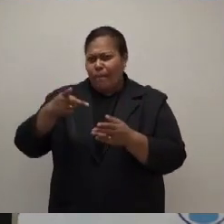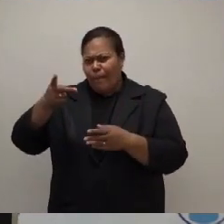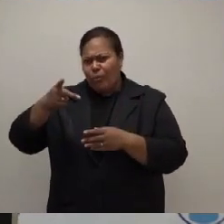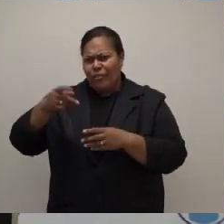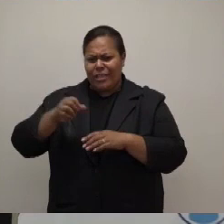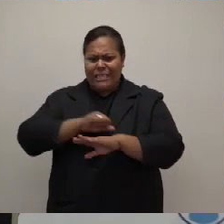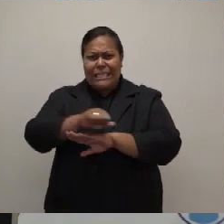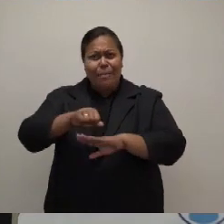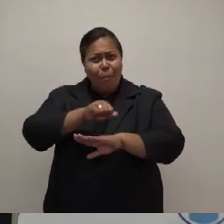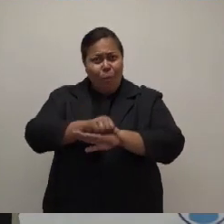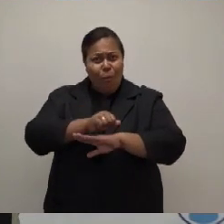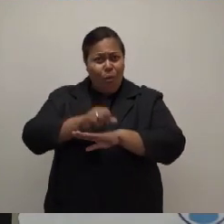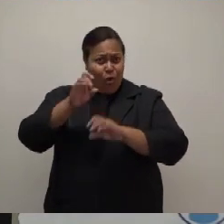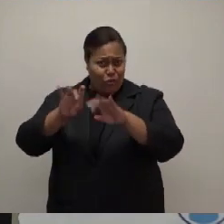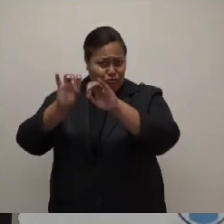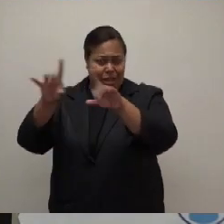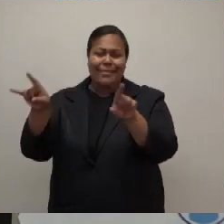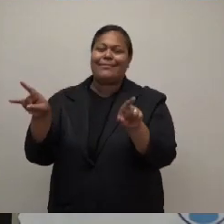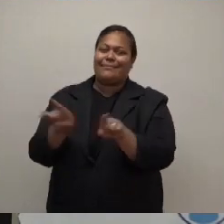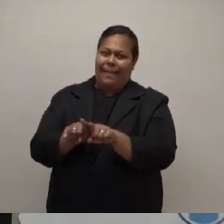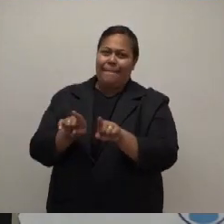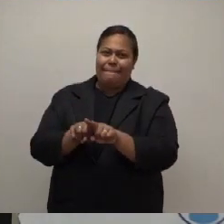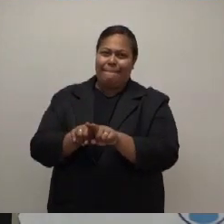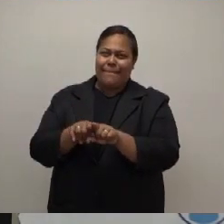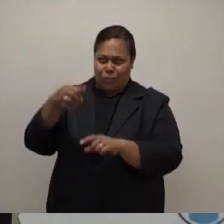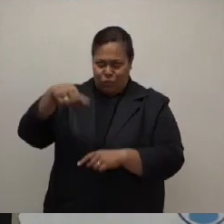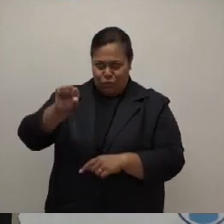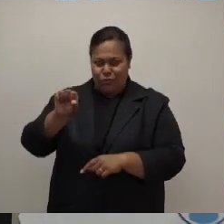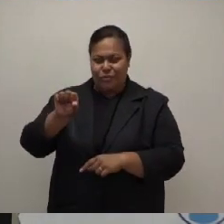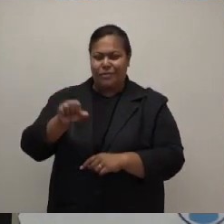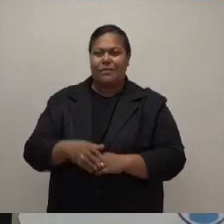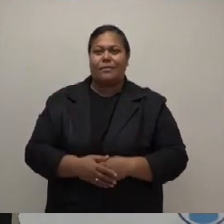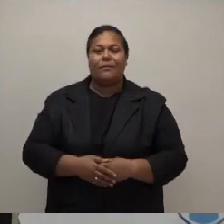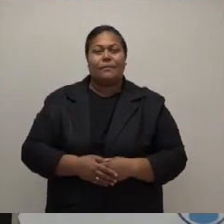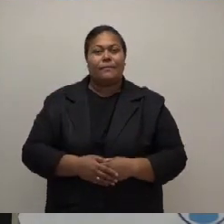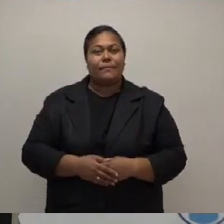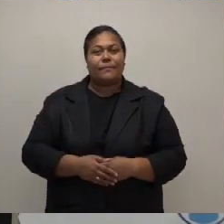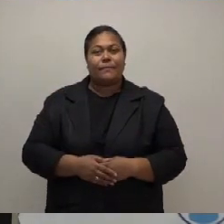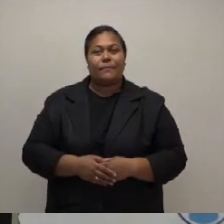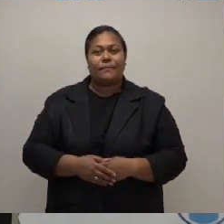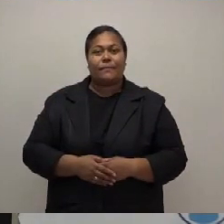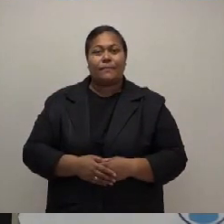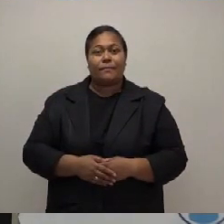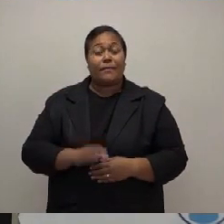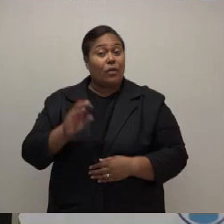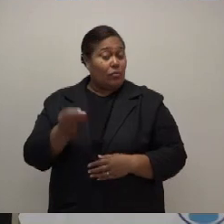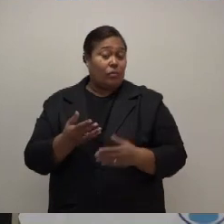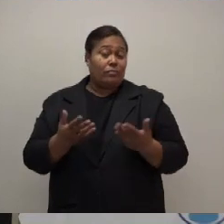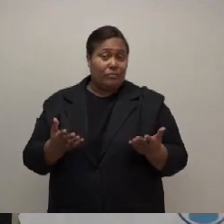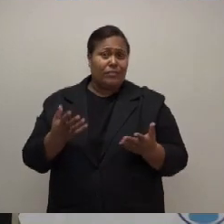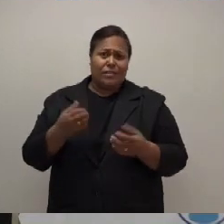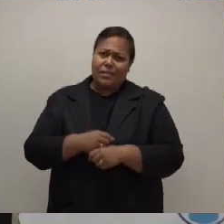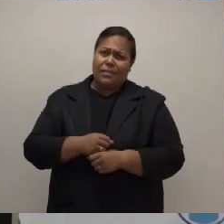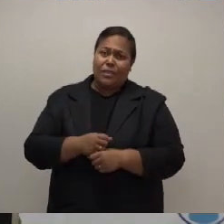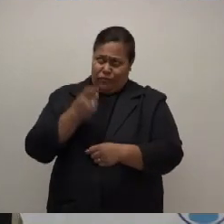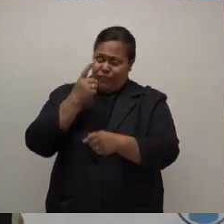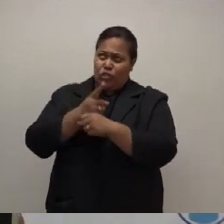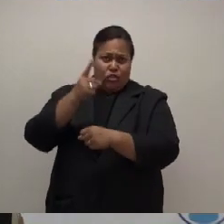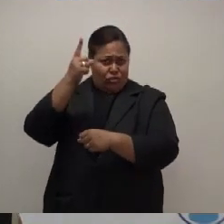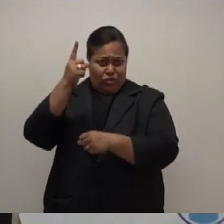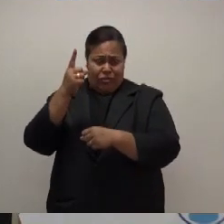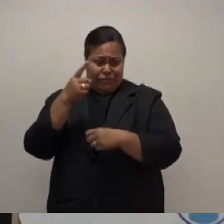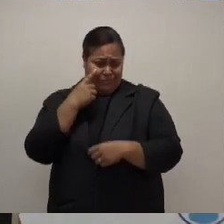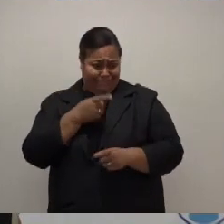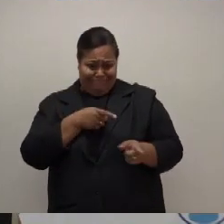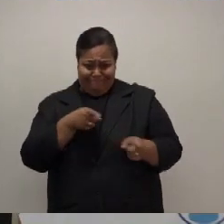Australia have used to launch their own contact tracing apps. So, God forbid another COVID positive